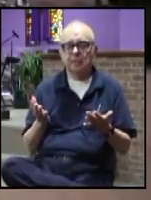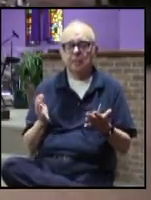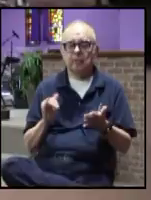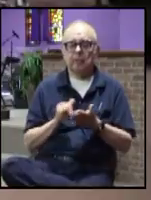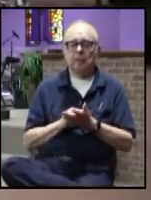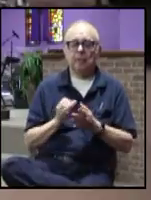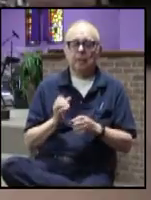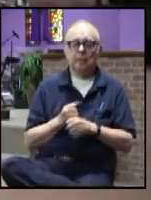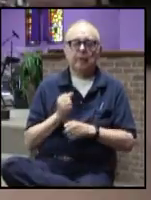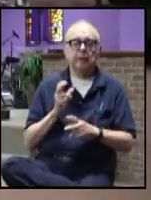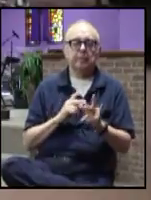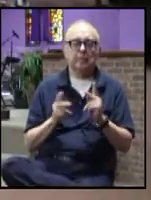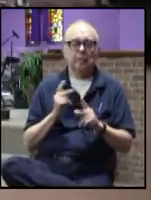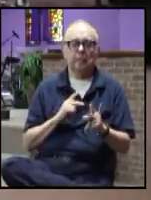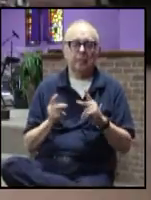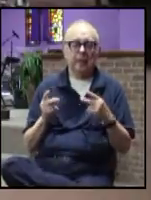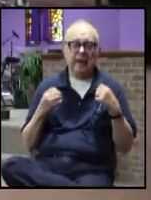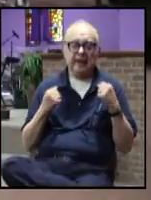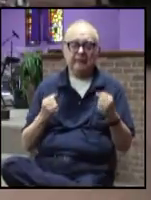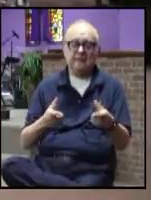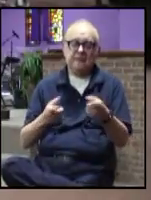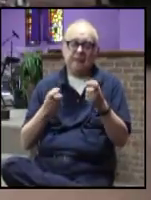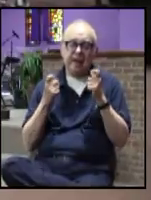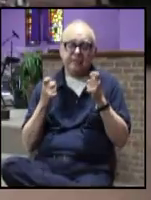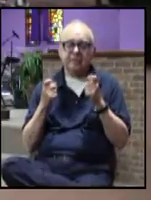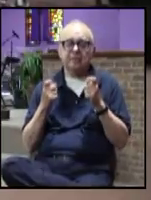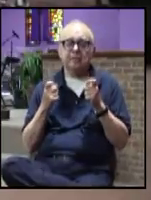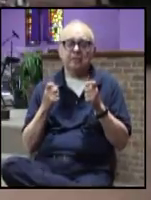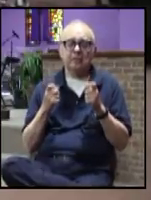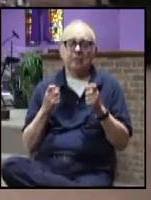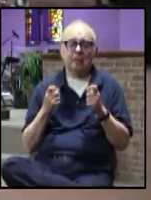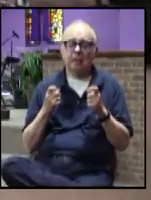that make people heal quicker